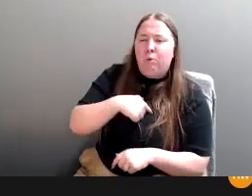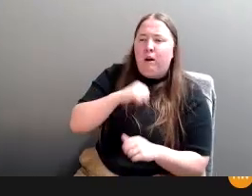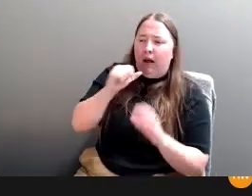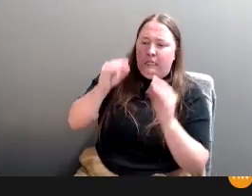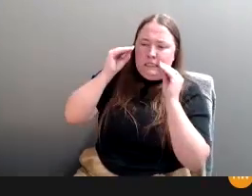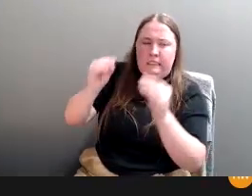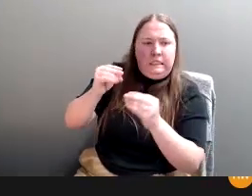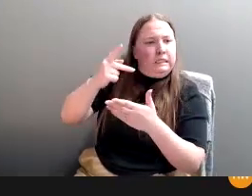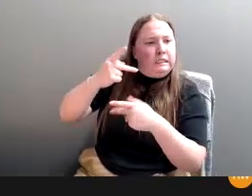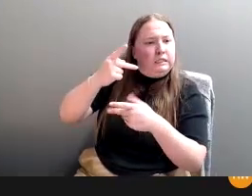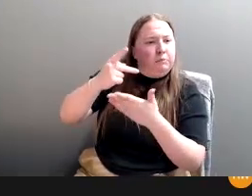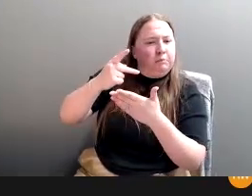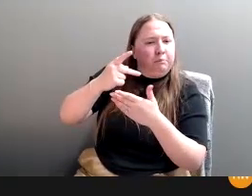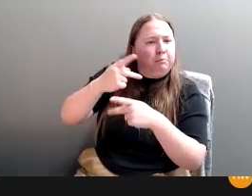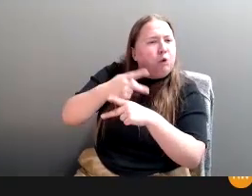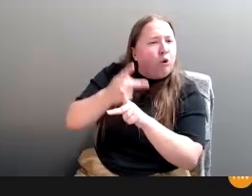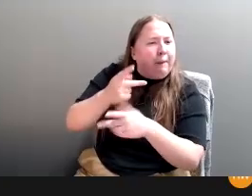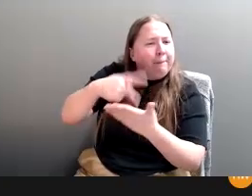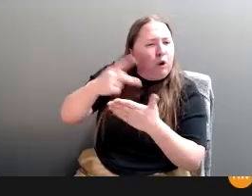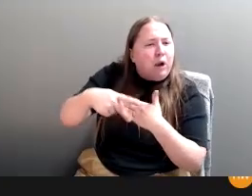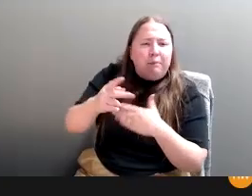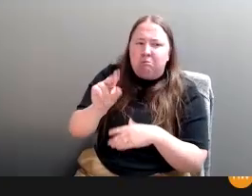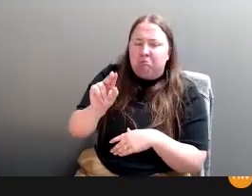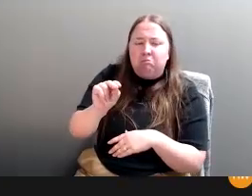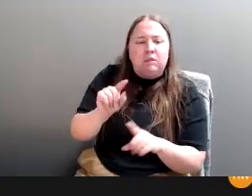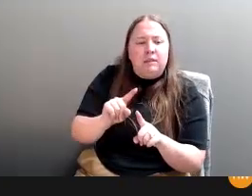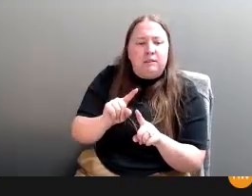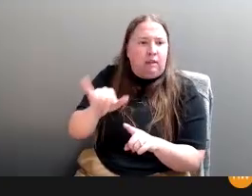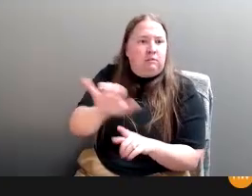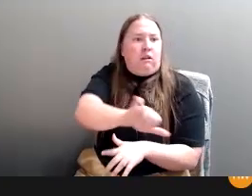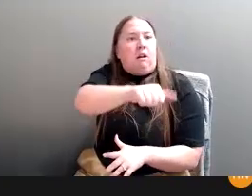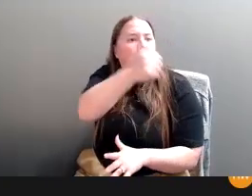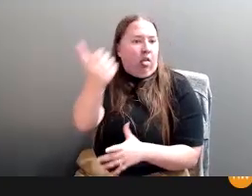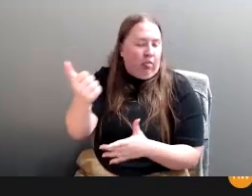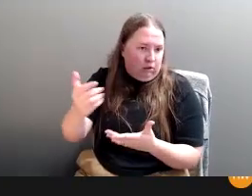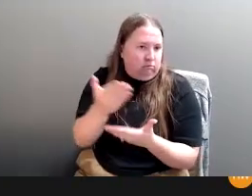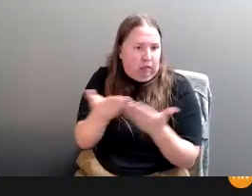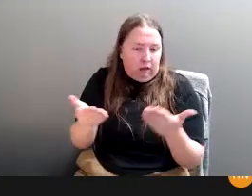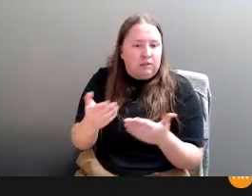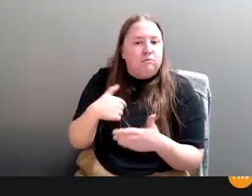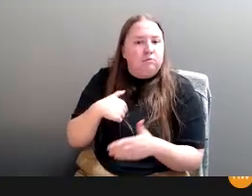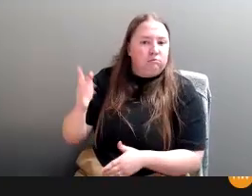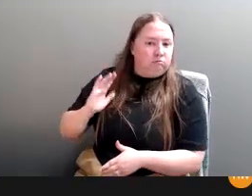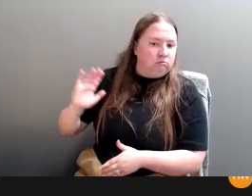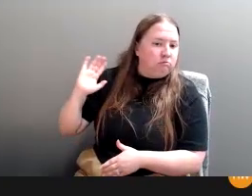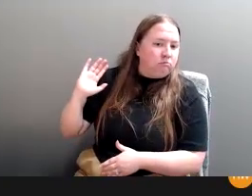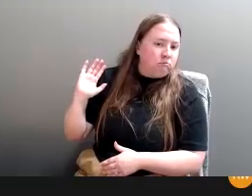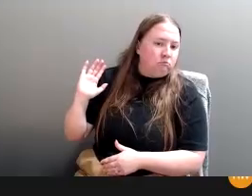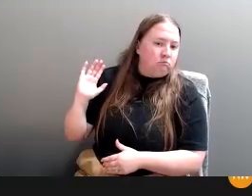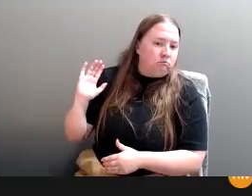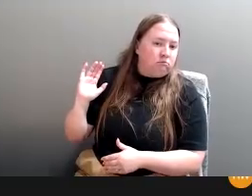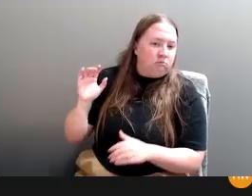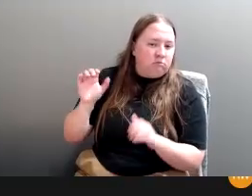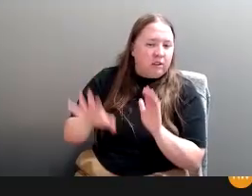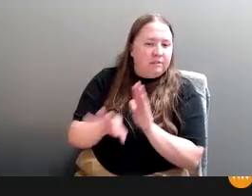the programming side as Right, much, and right. because that's a whole nother thing. Yeah, And so what we used to do is we'd have them go find examples